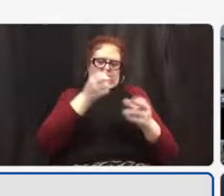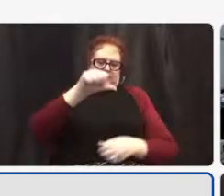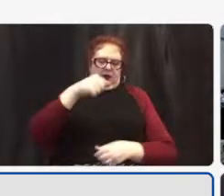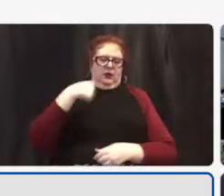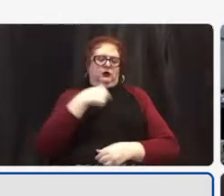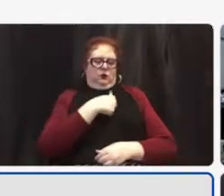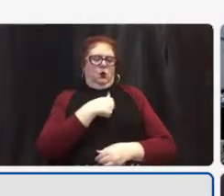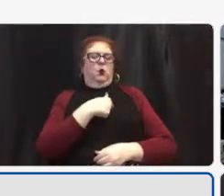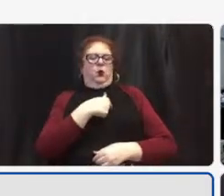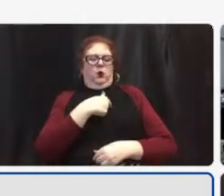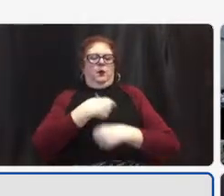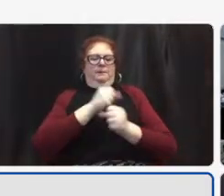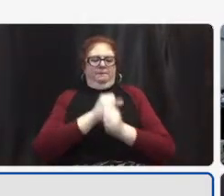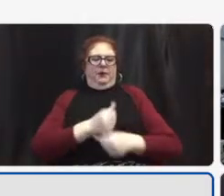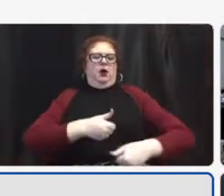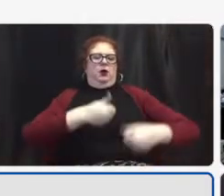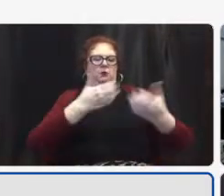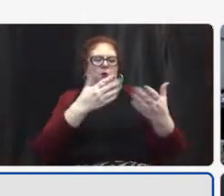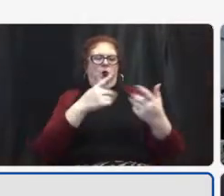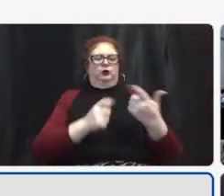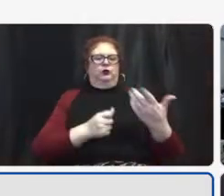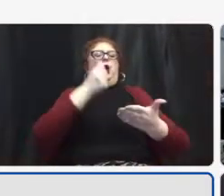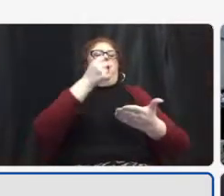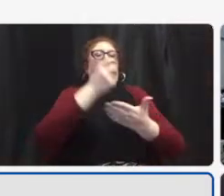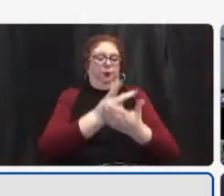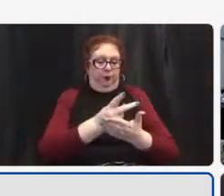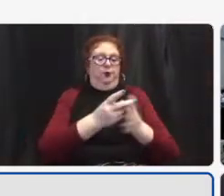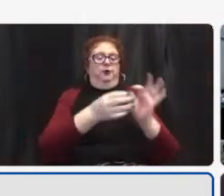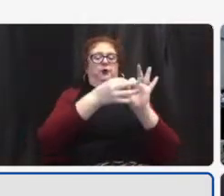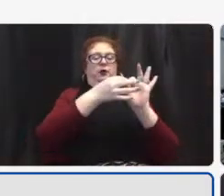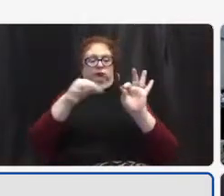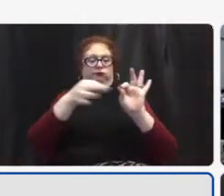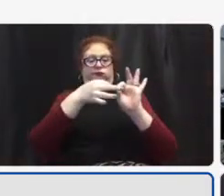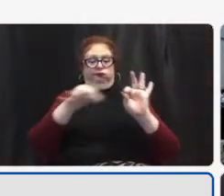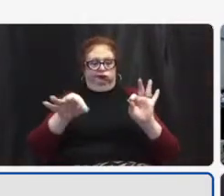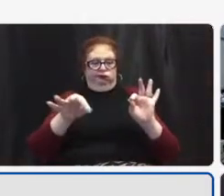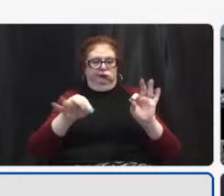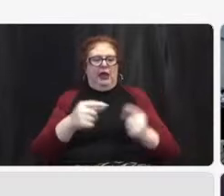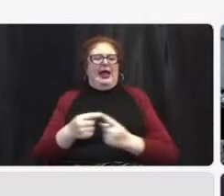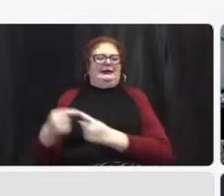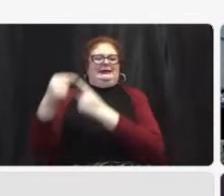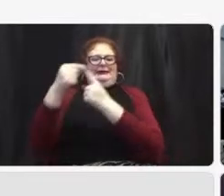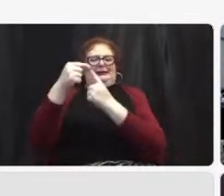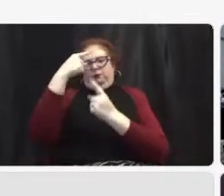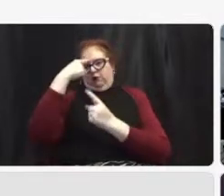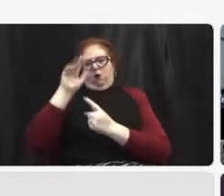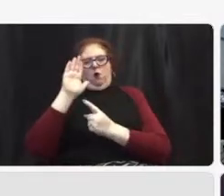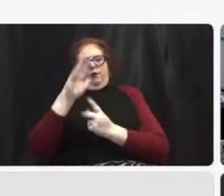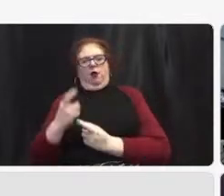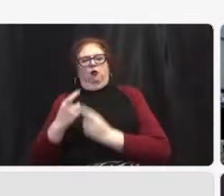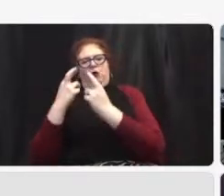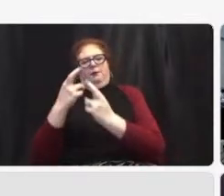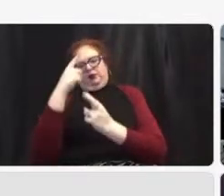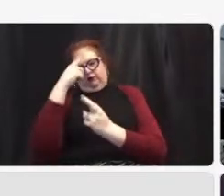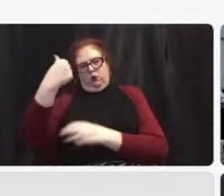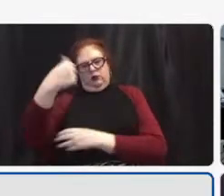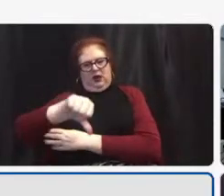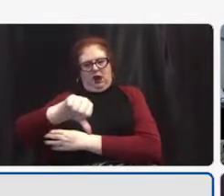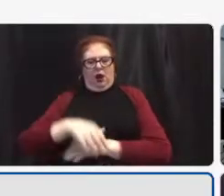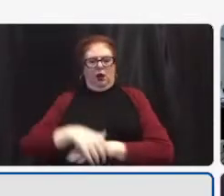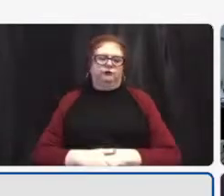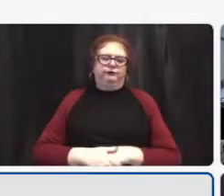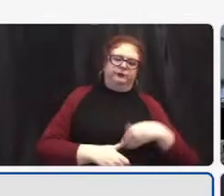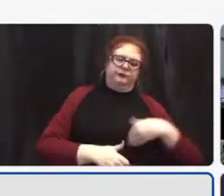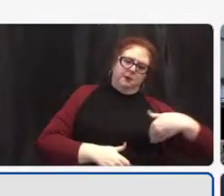to approve the application as submitted despite staff's recommendation for denial. I have a motion. Do I have a second?